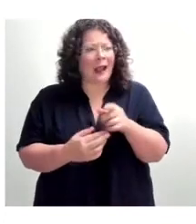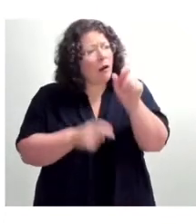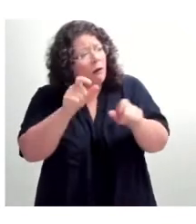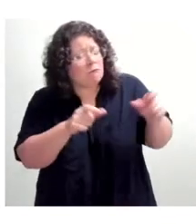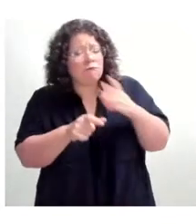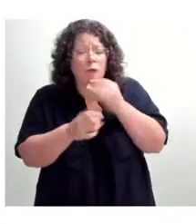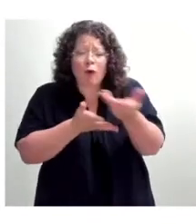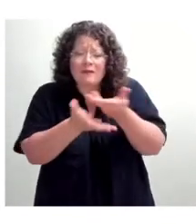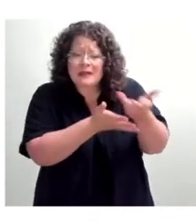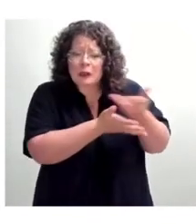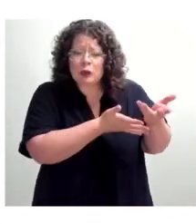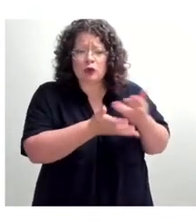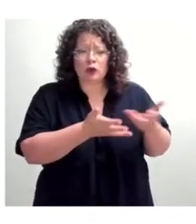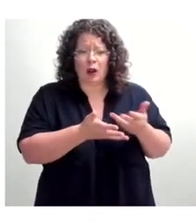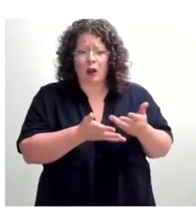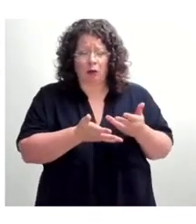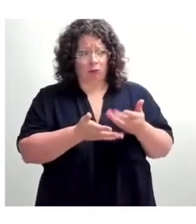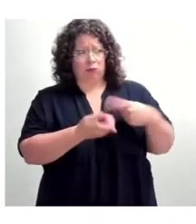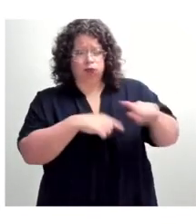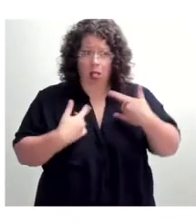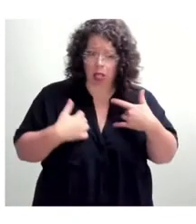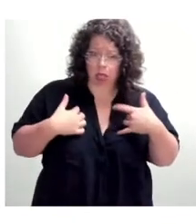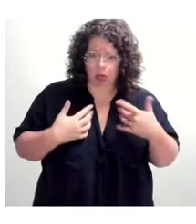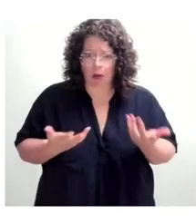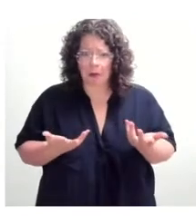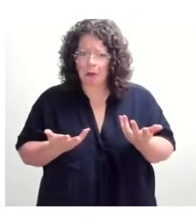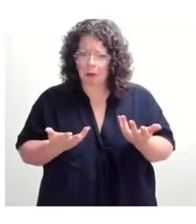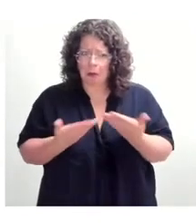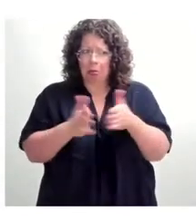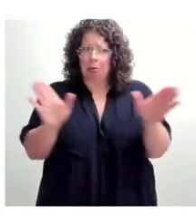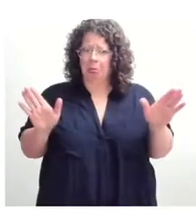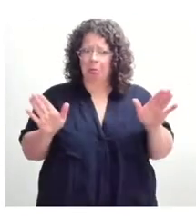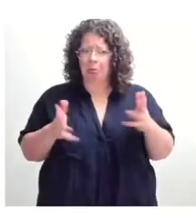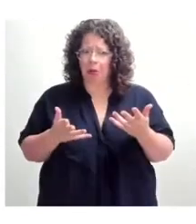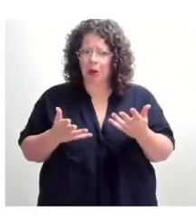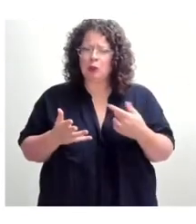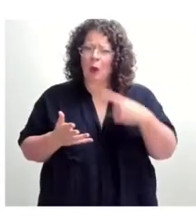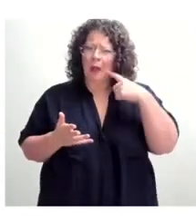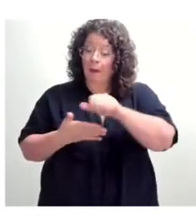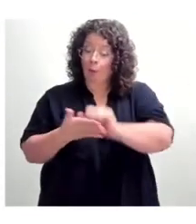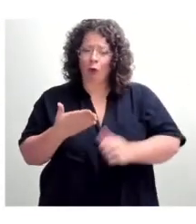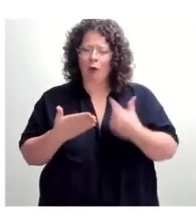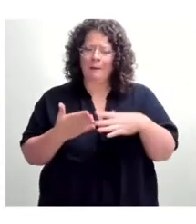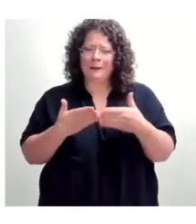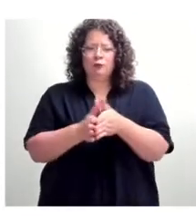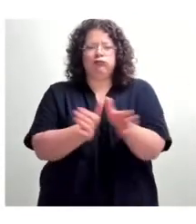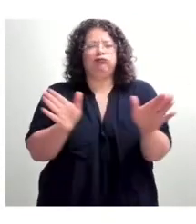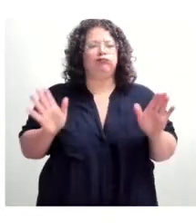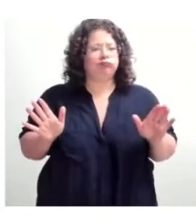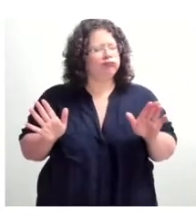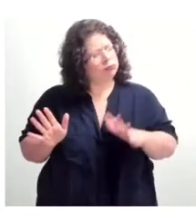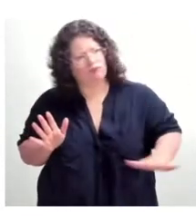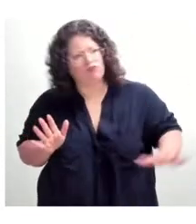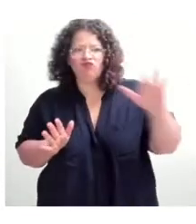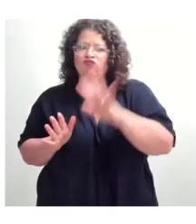and welcomed. Yeah. Awesome. Leena? I hope, Corie, when we speak 2 years from now or 3 years from now, you can